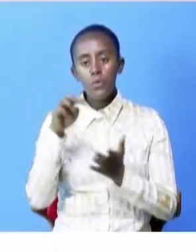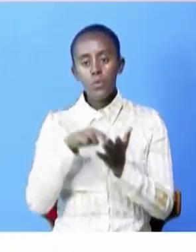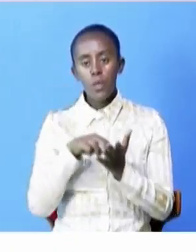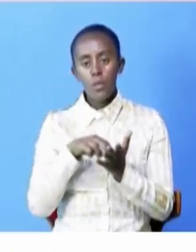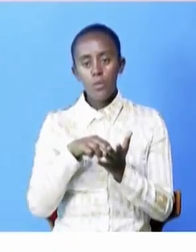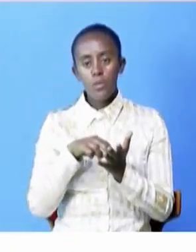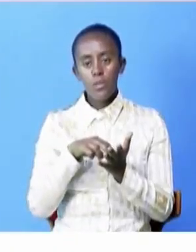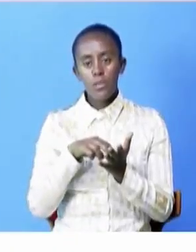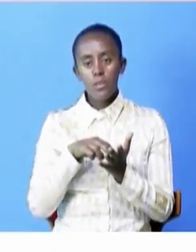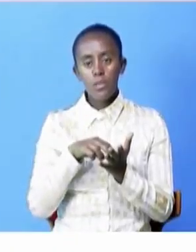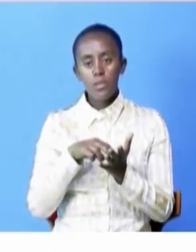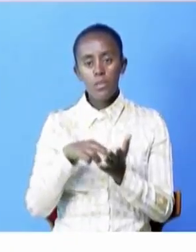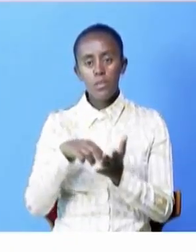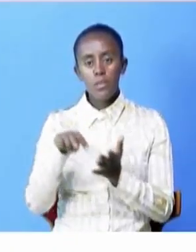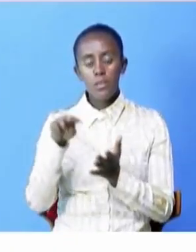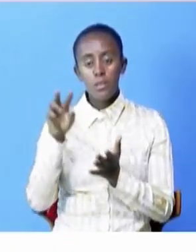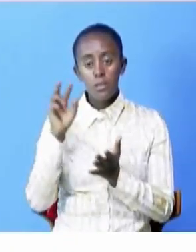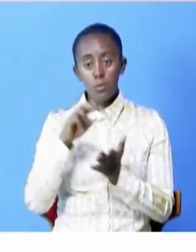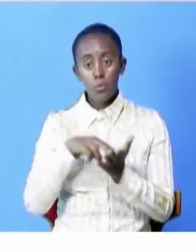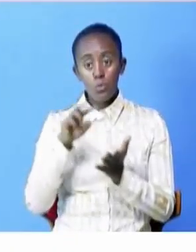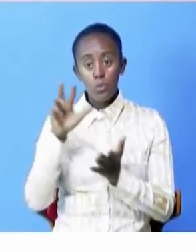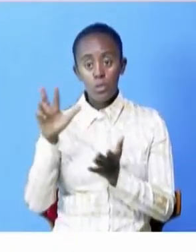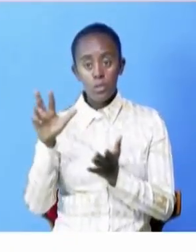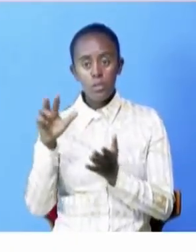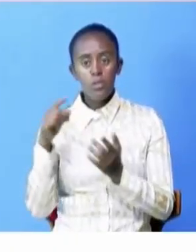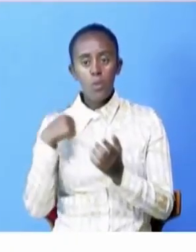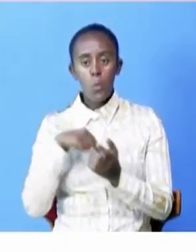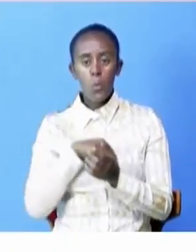2003, we celebrated